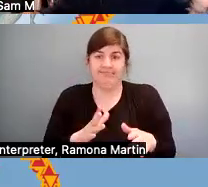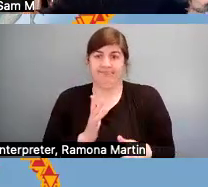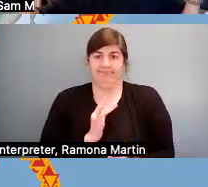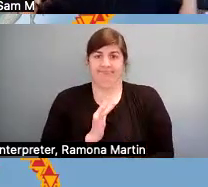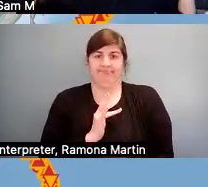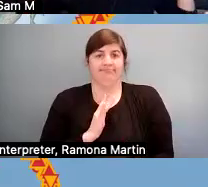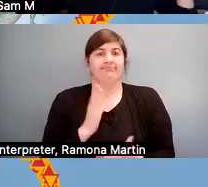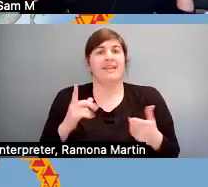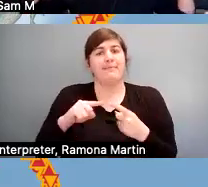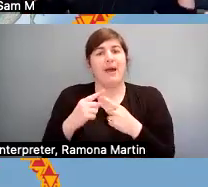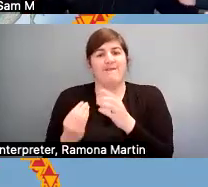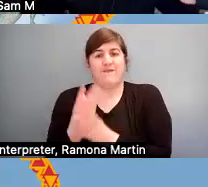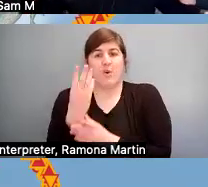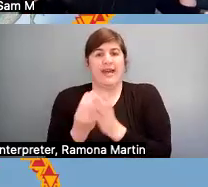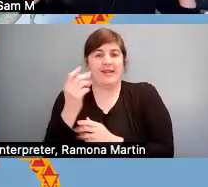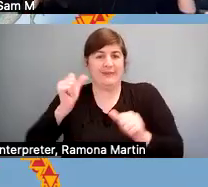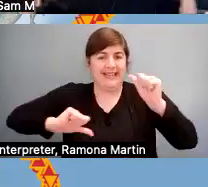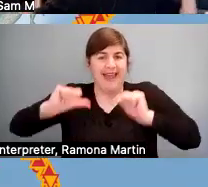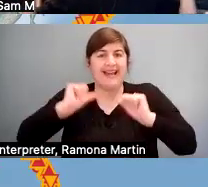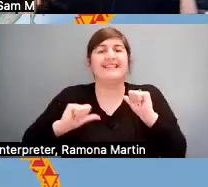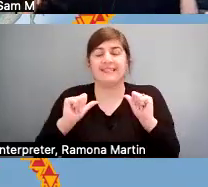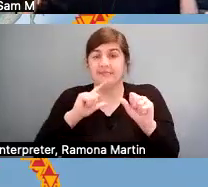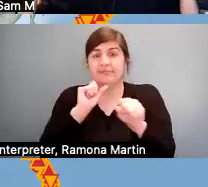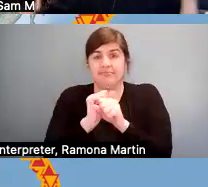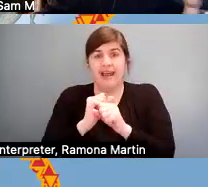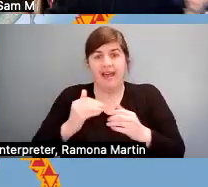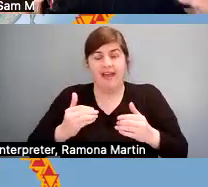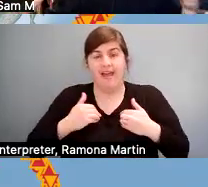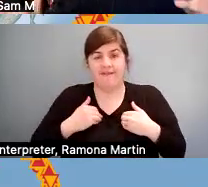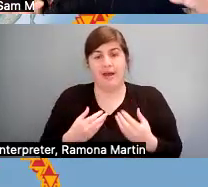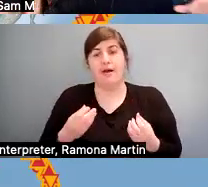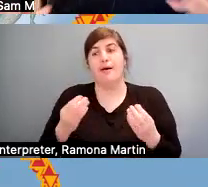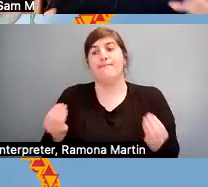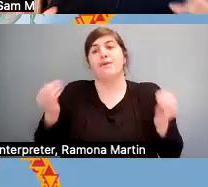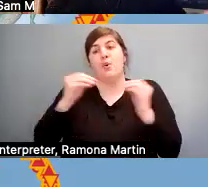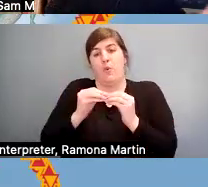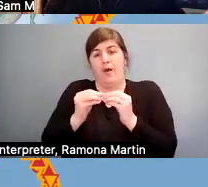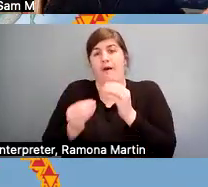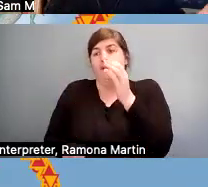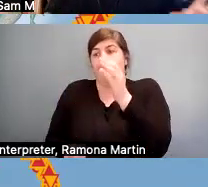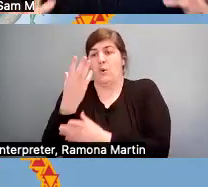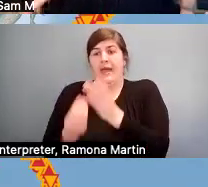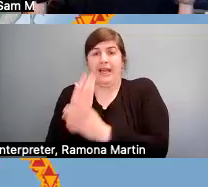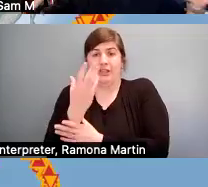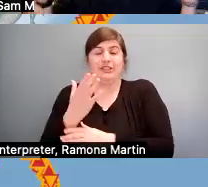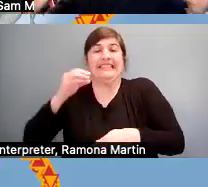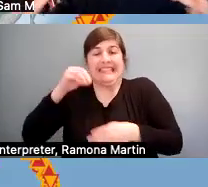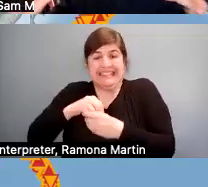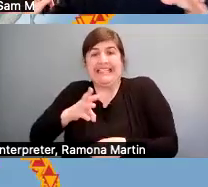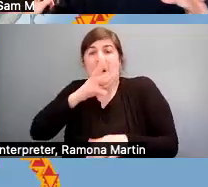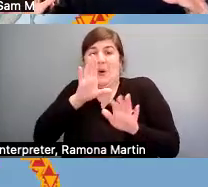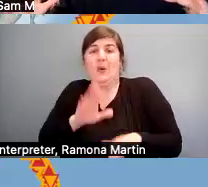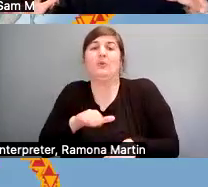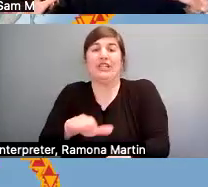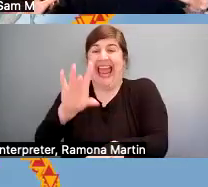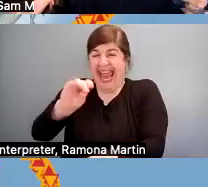volcano science is that there are actually more volcanoes in the oceans than there are on land. About